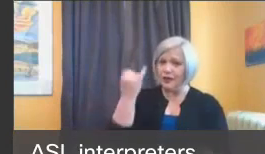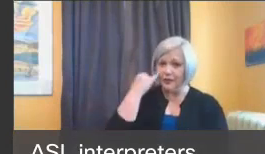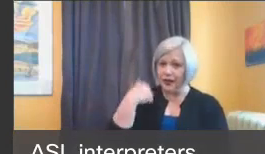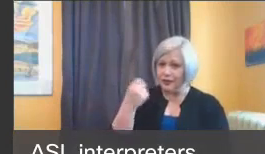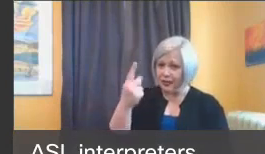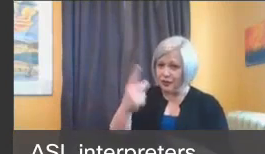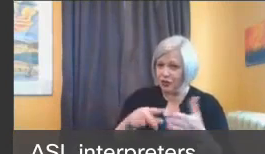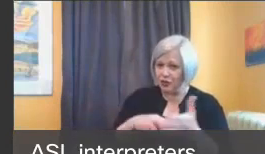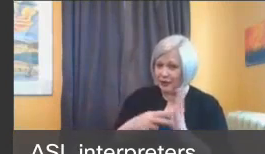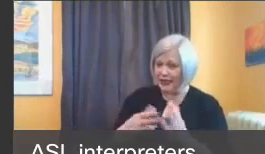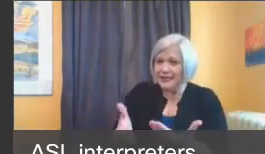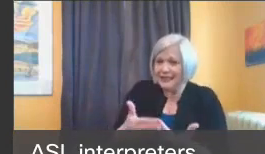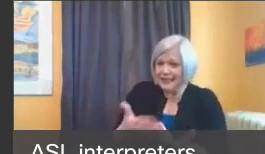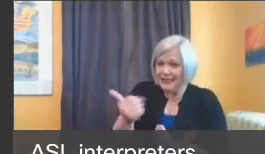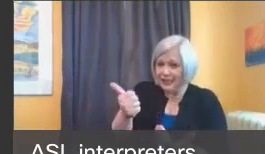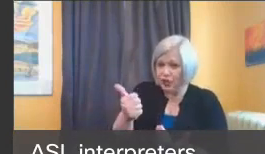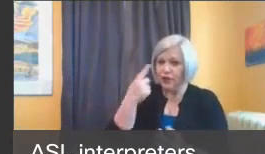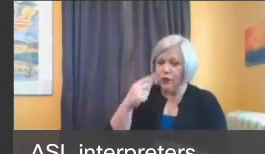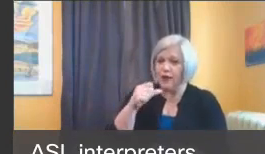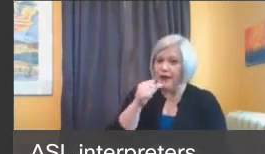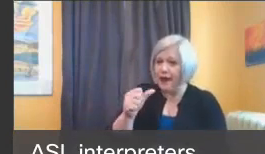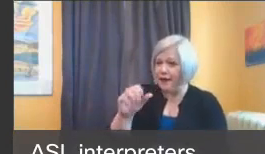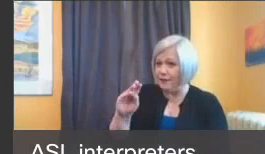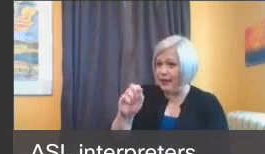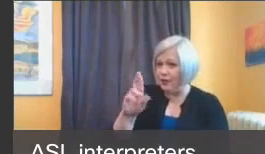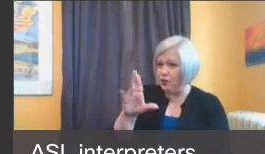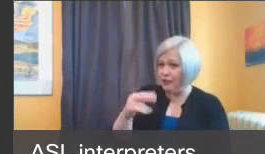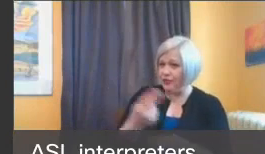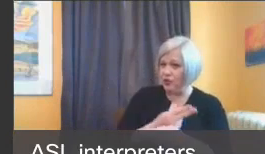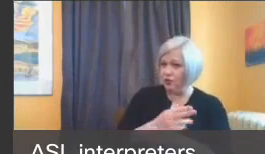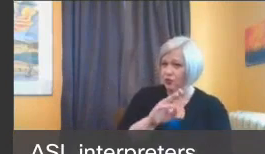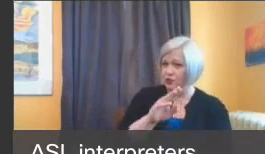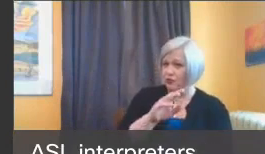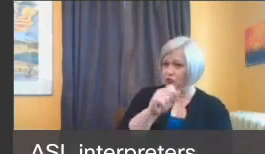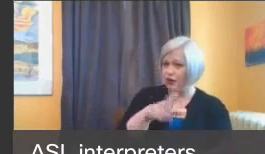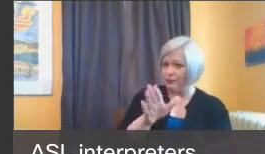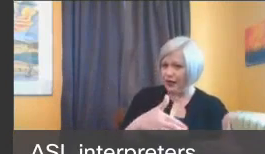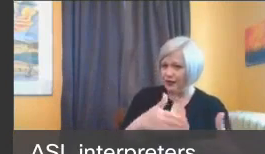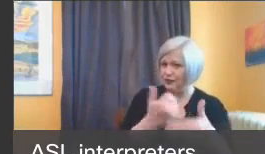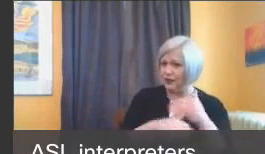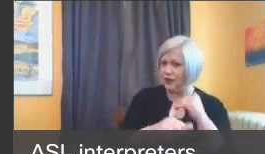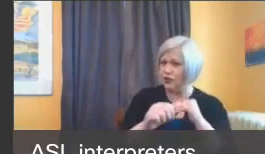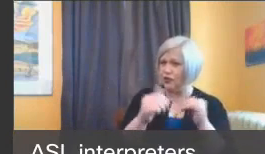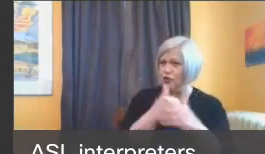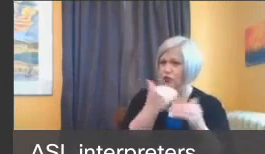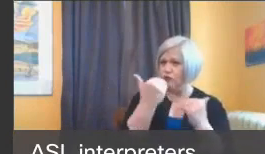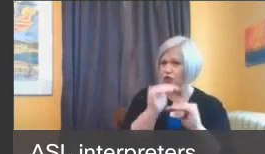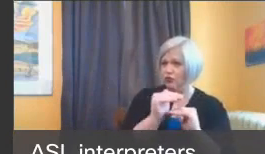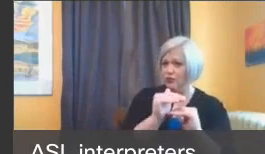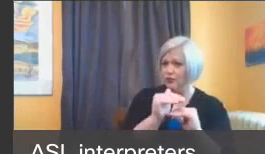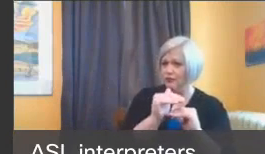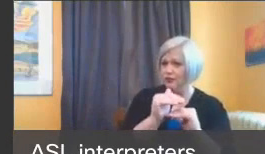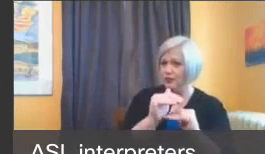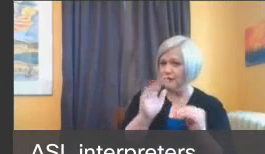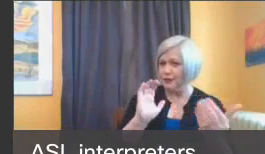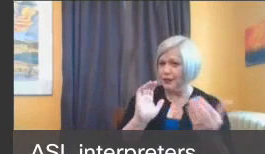you're saying, it's easier for non-minorities to use drop boxes under the new restrictions than it would be